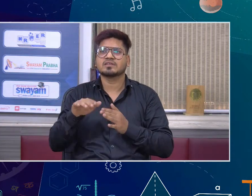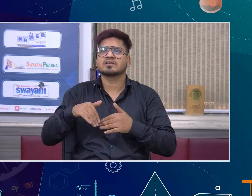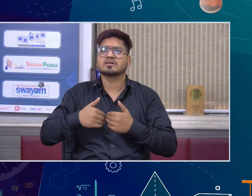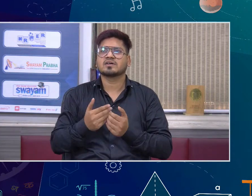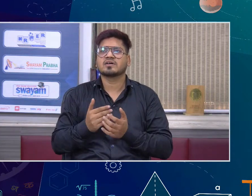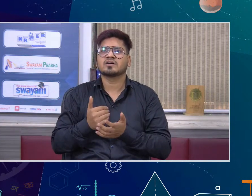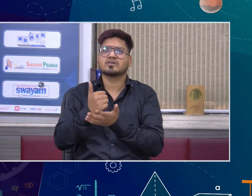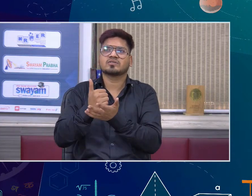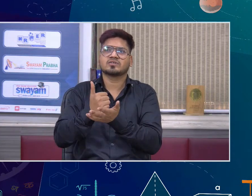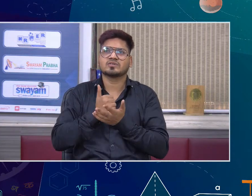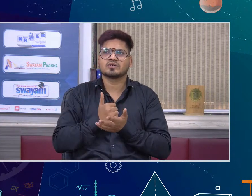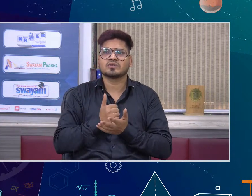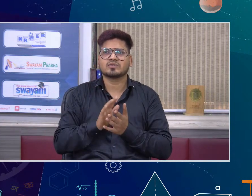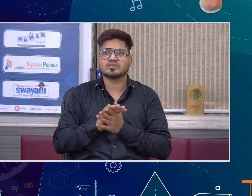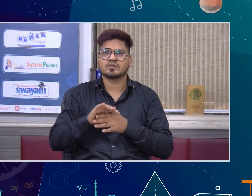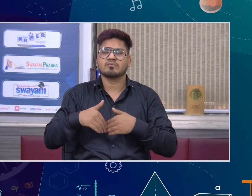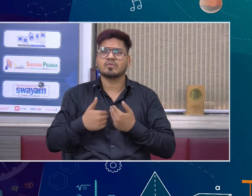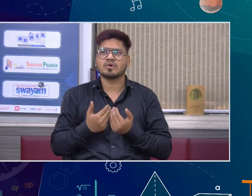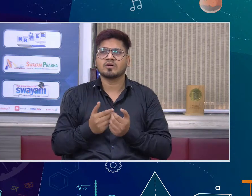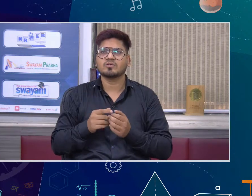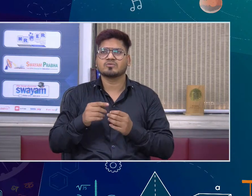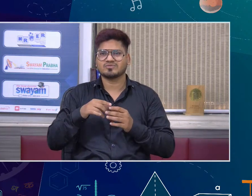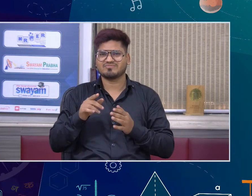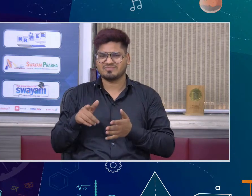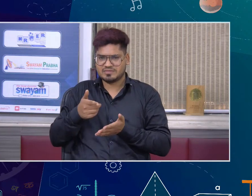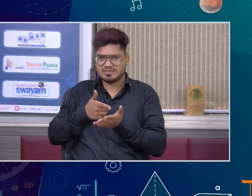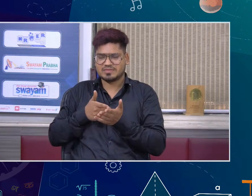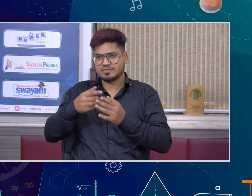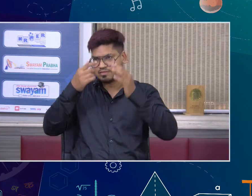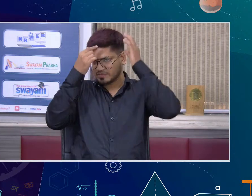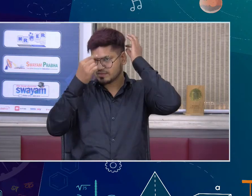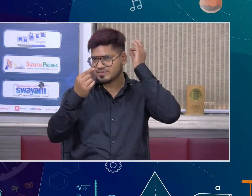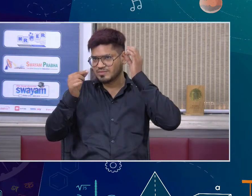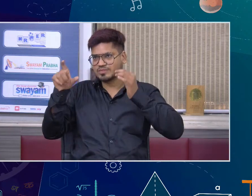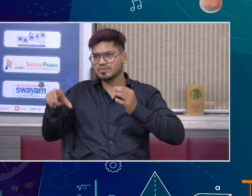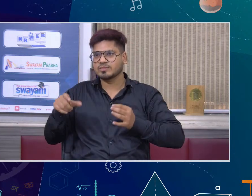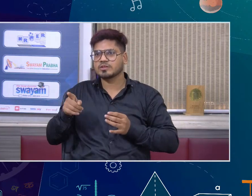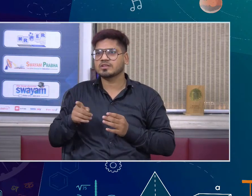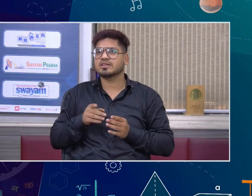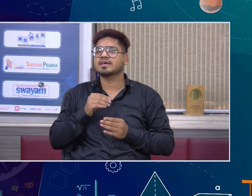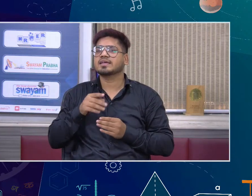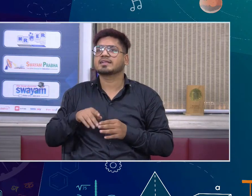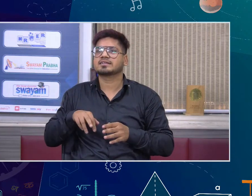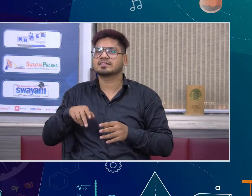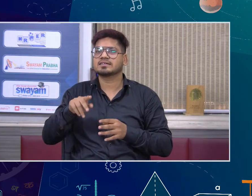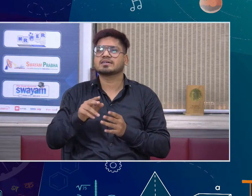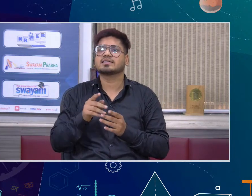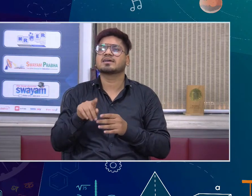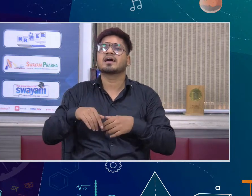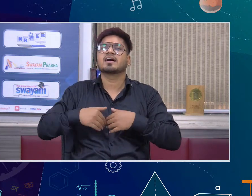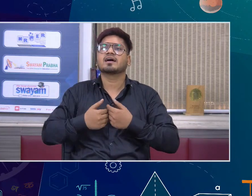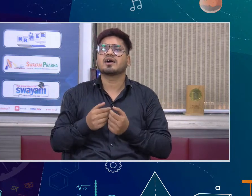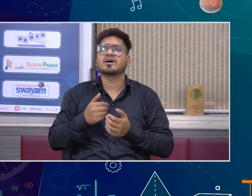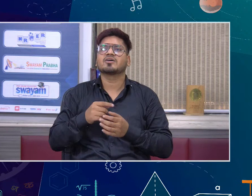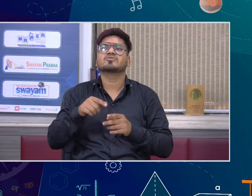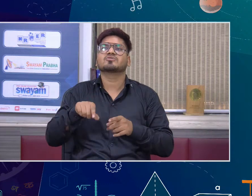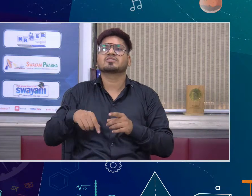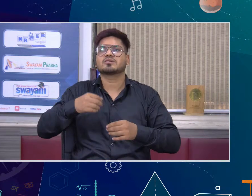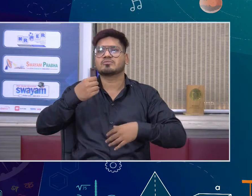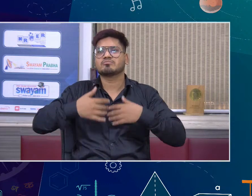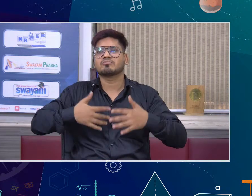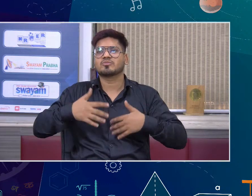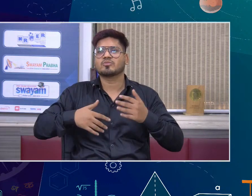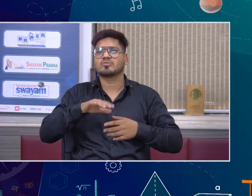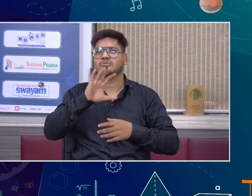should do a charity. He's collected some money from his colleagues, friends, and he's contributed and a big